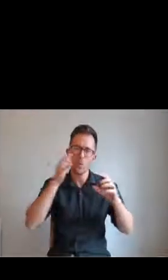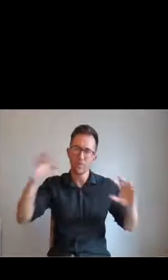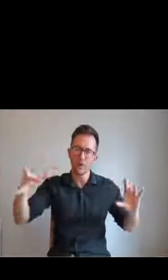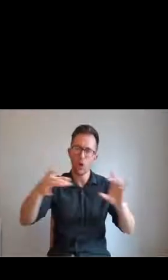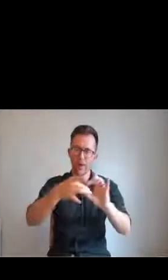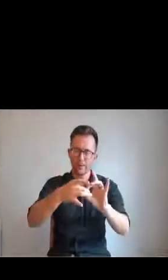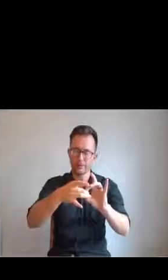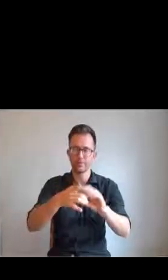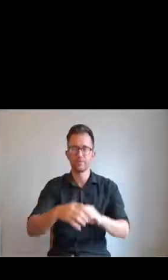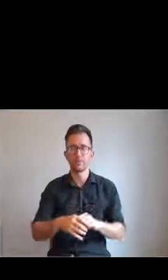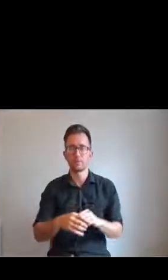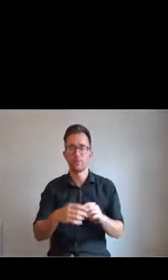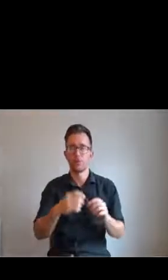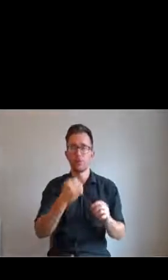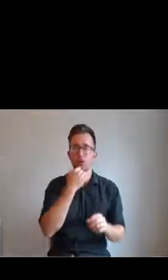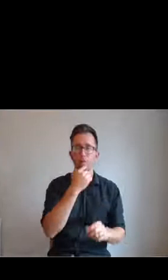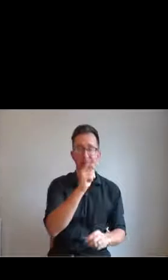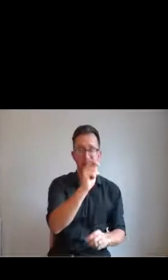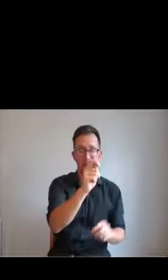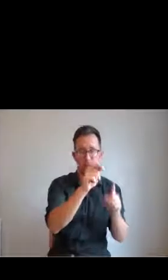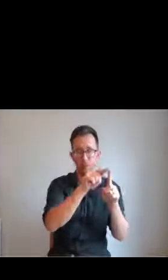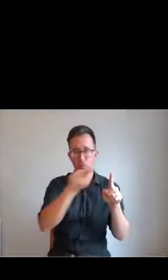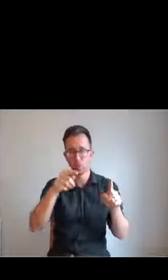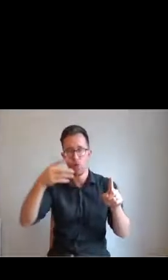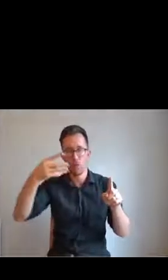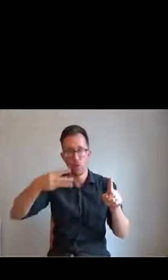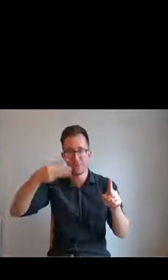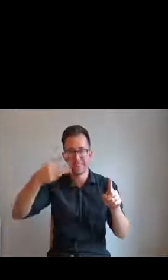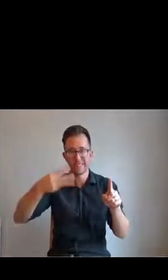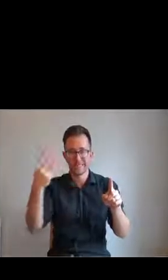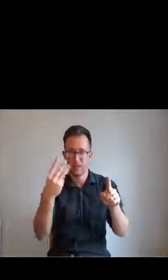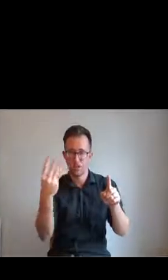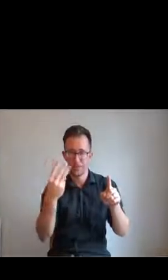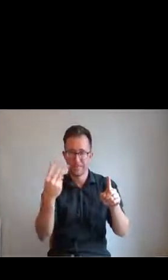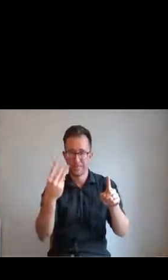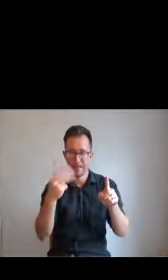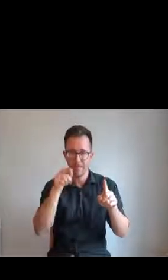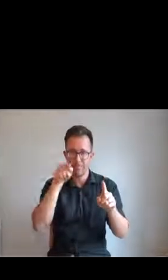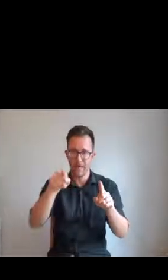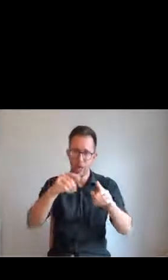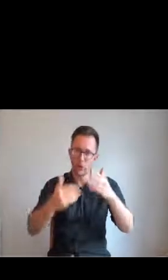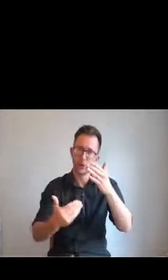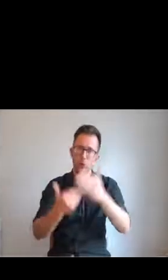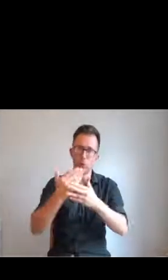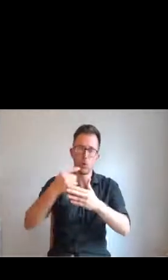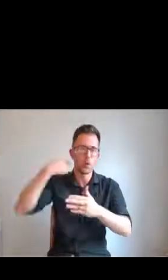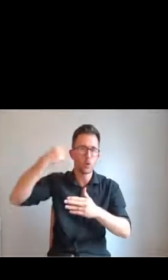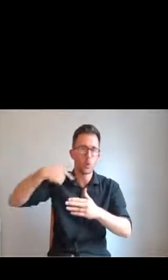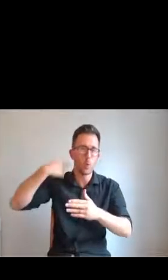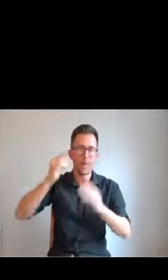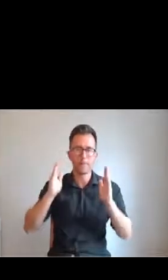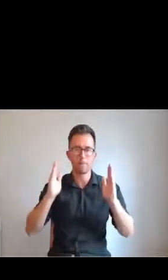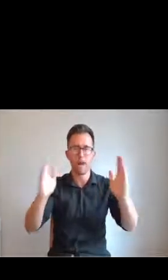Finally, points 10 through to 13 show the proposed locations of noise barriers in this area.